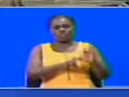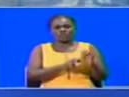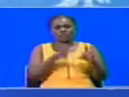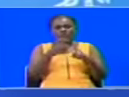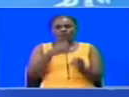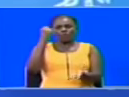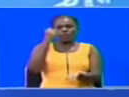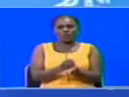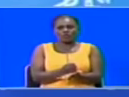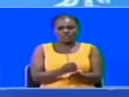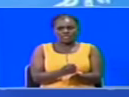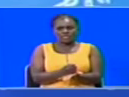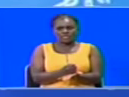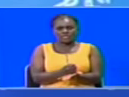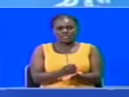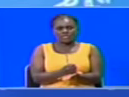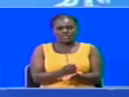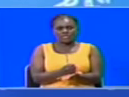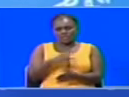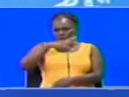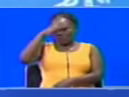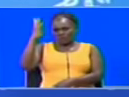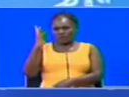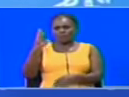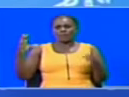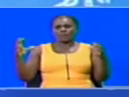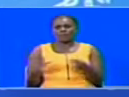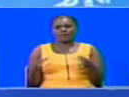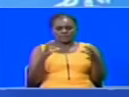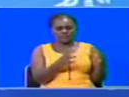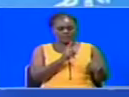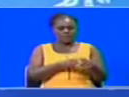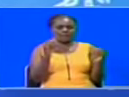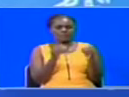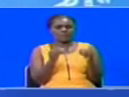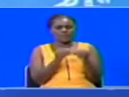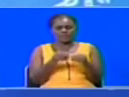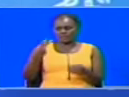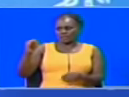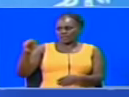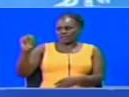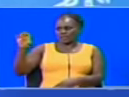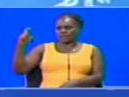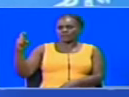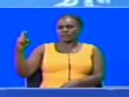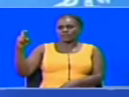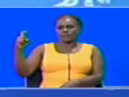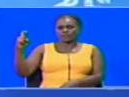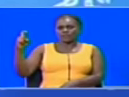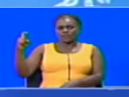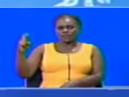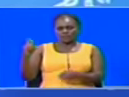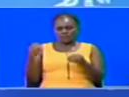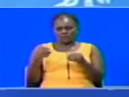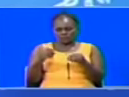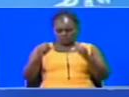the offices of the Wiper Party as they meet, the National Executive Council meets to